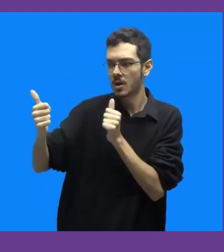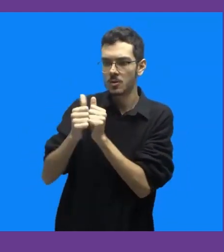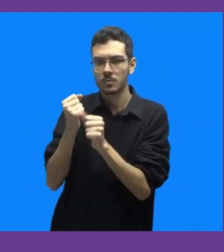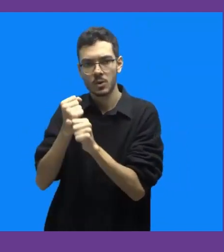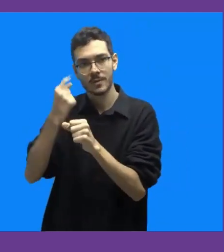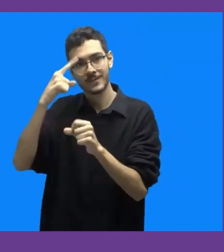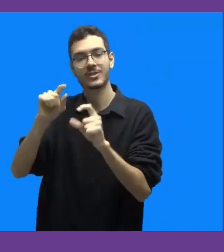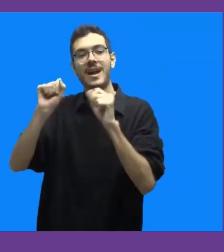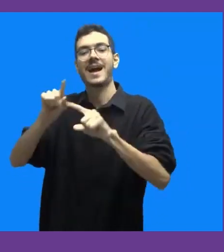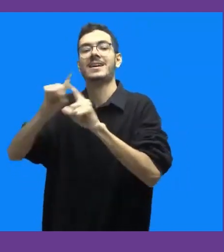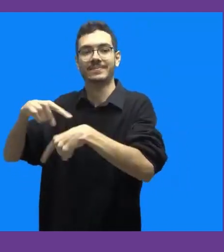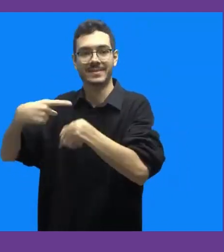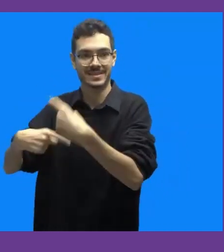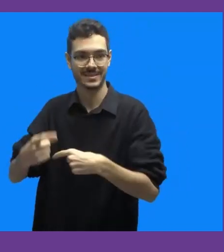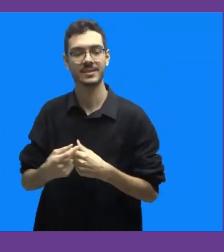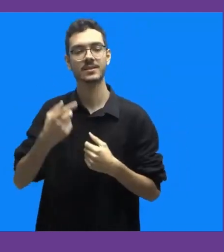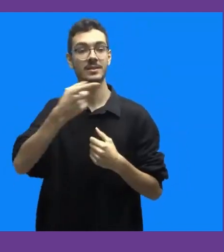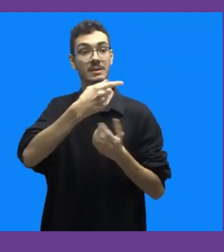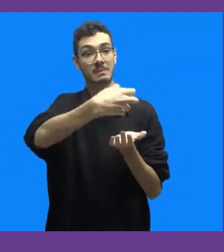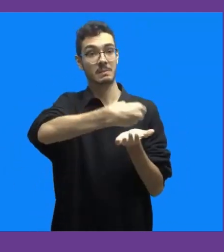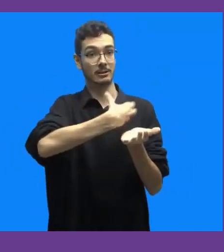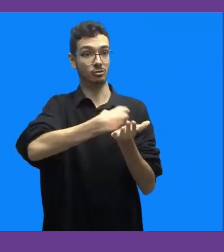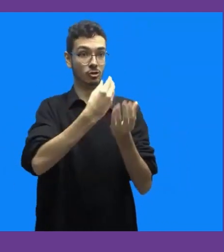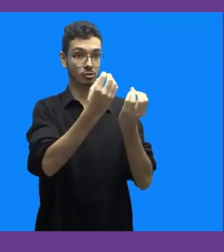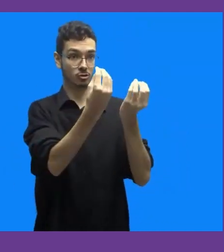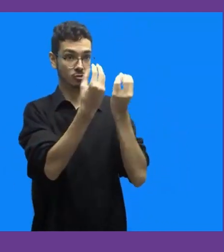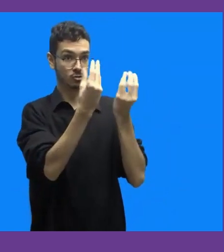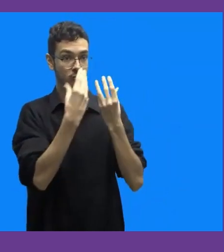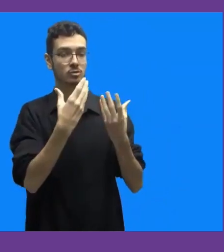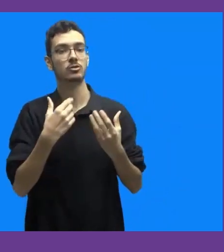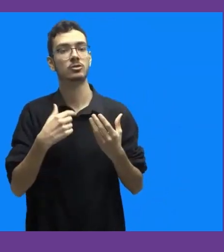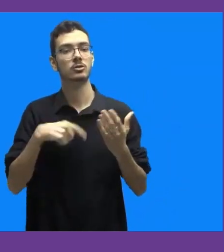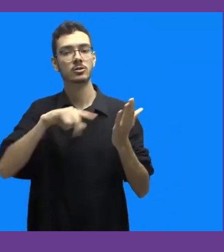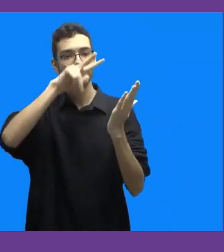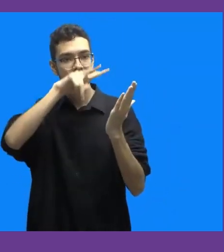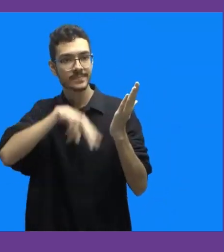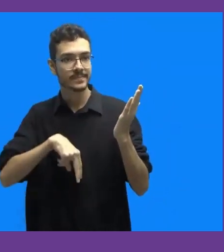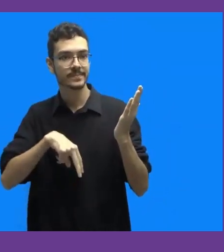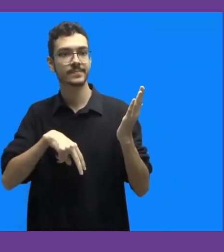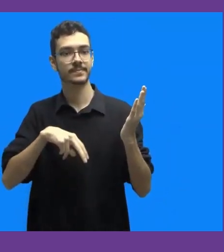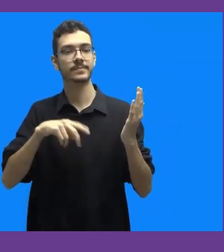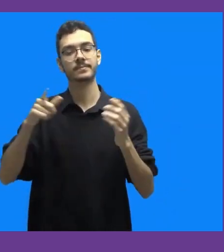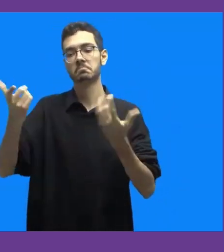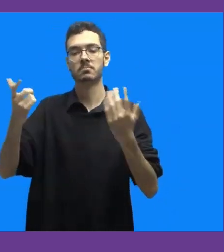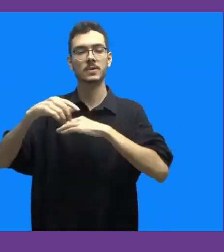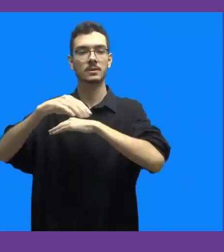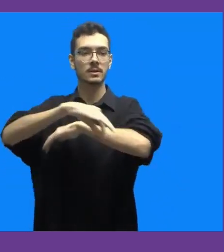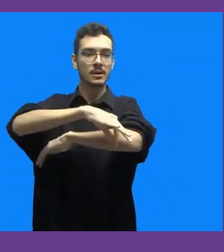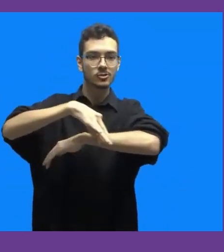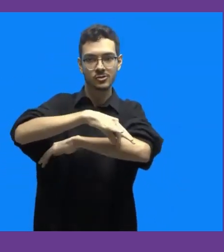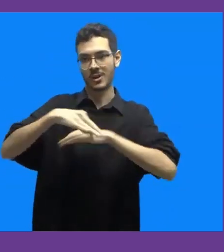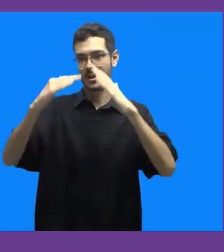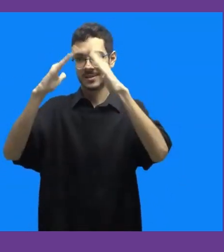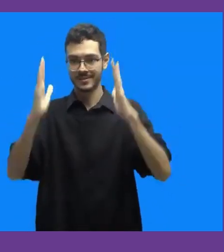this. I was able then to throw it back to them to say, well, actually, I don't have that answer, and it's okay